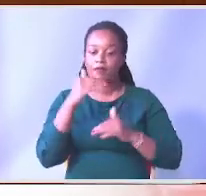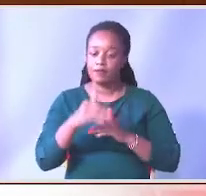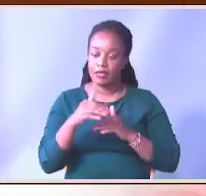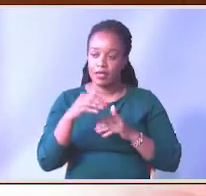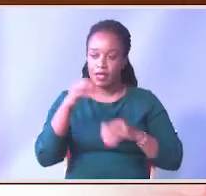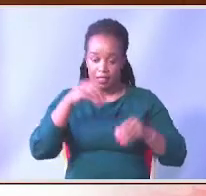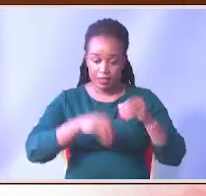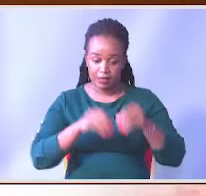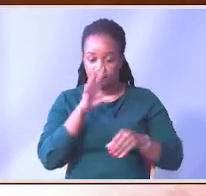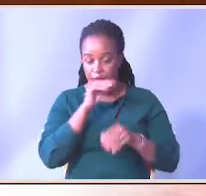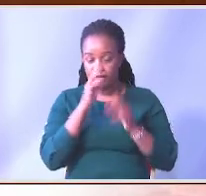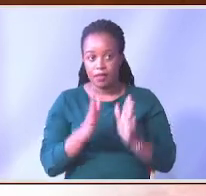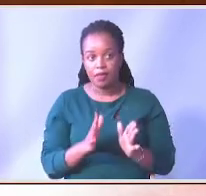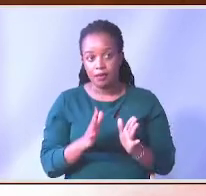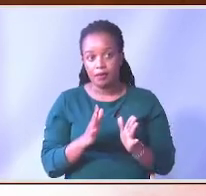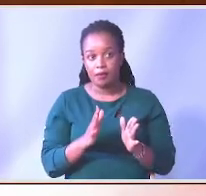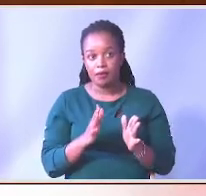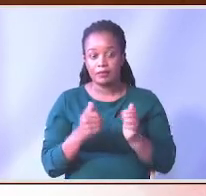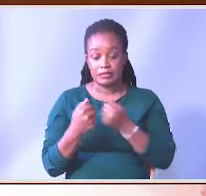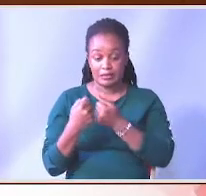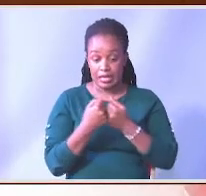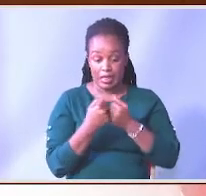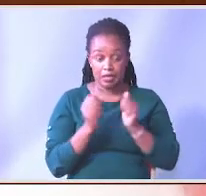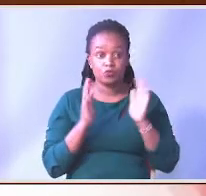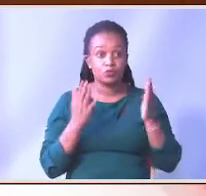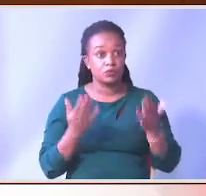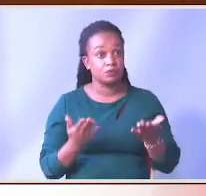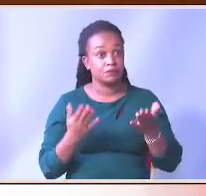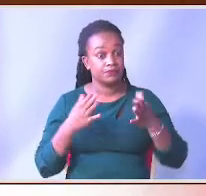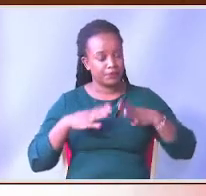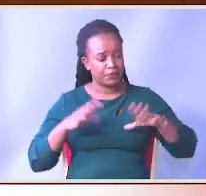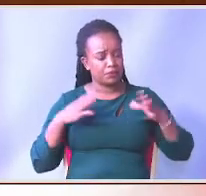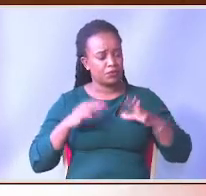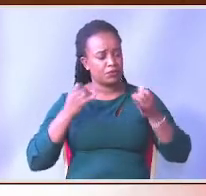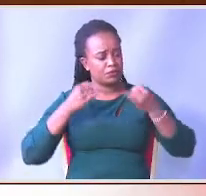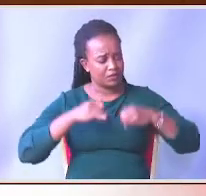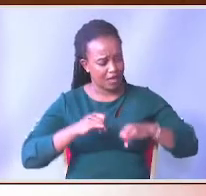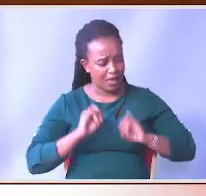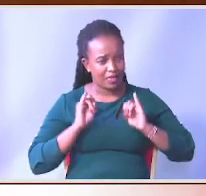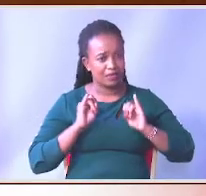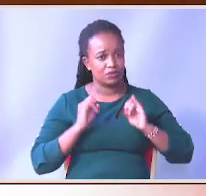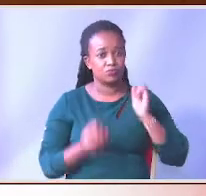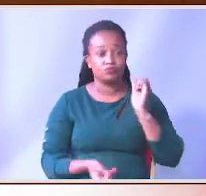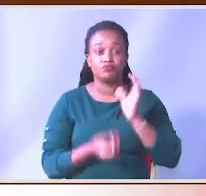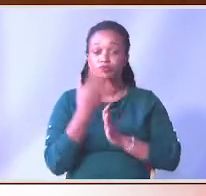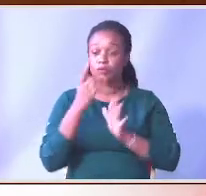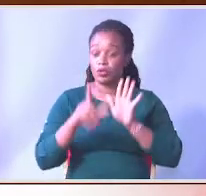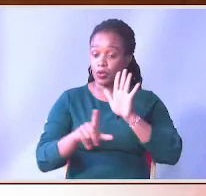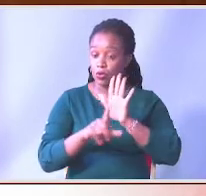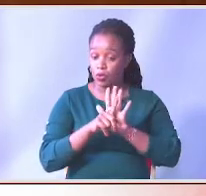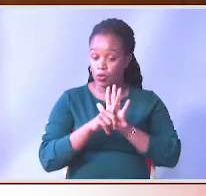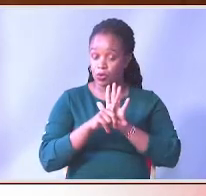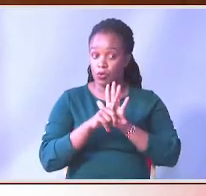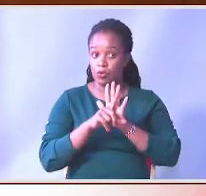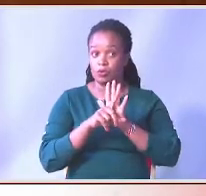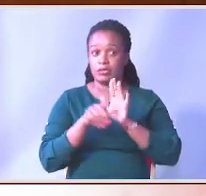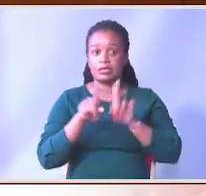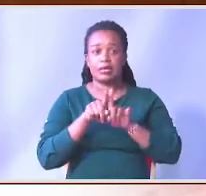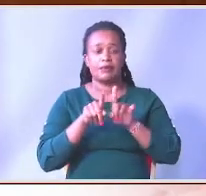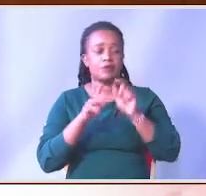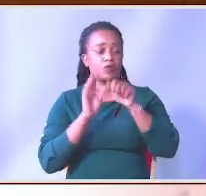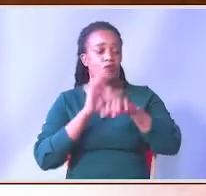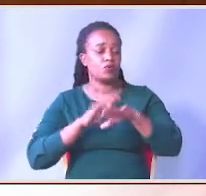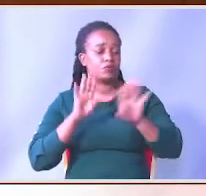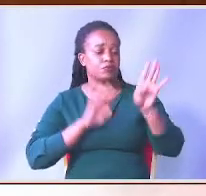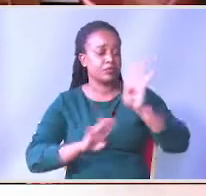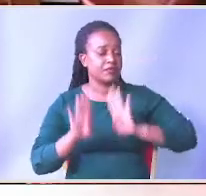Speaker, unfortunately, you know, the challenge is that people are trying to legislate good manners and things like trust. Those ones cannot